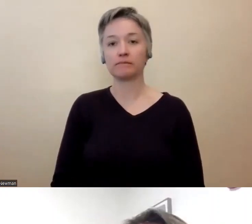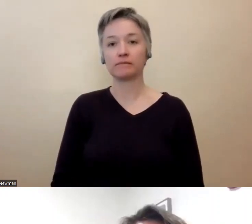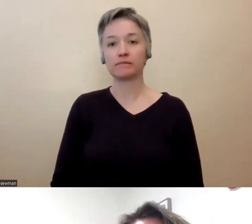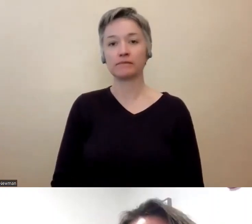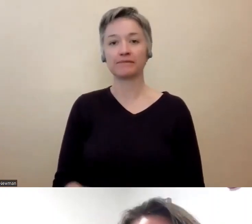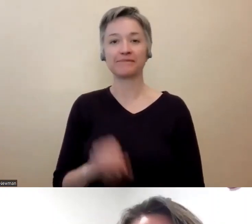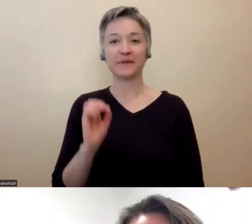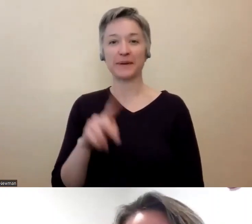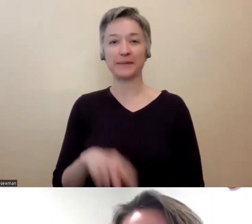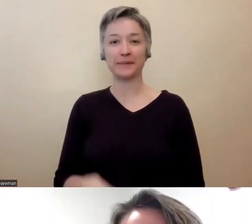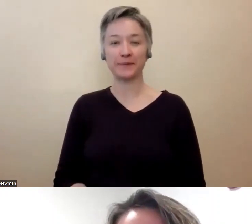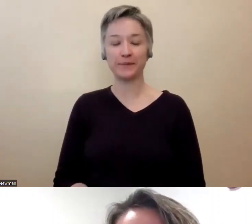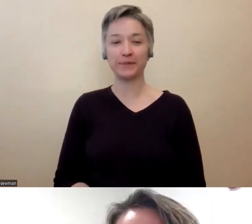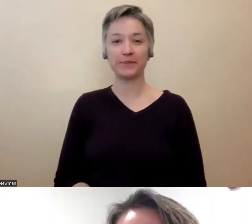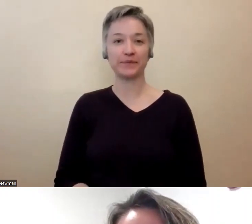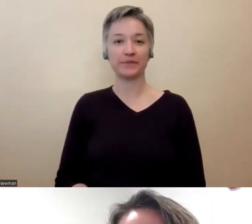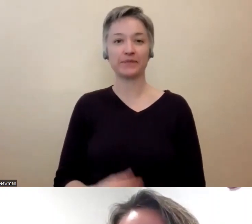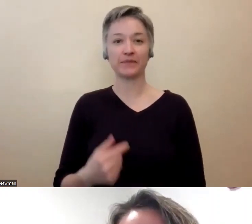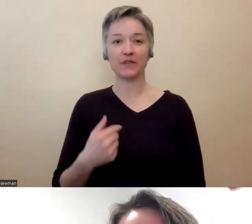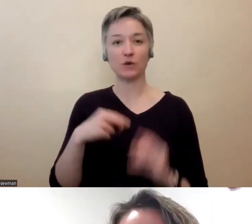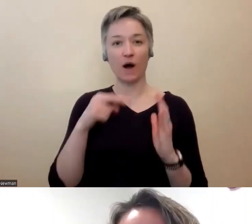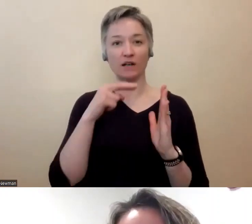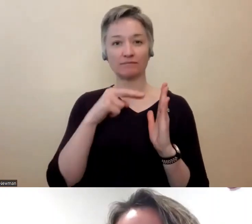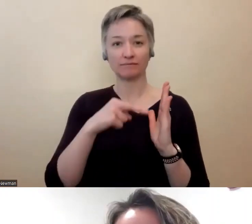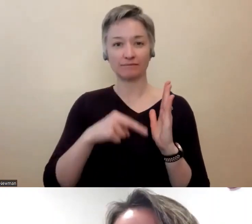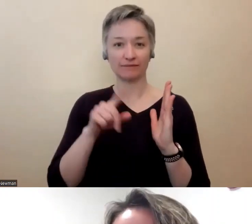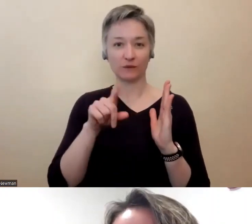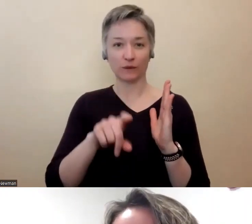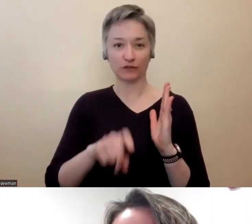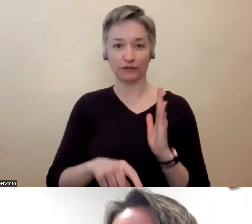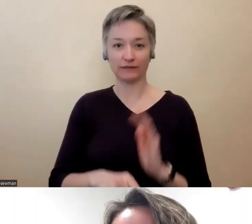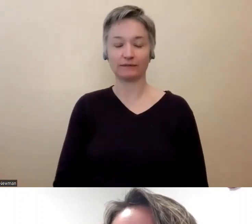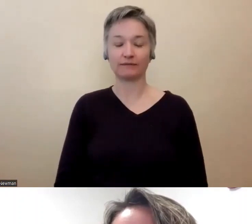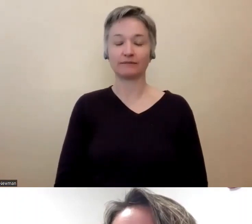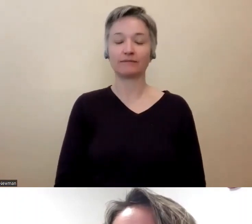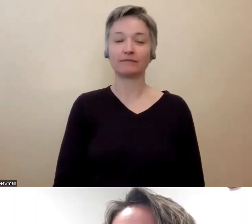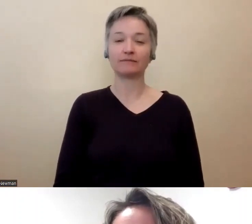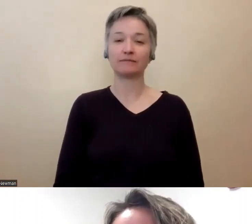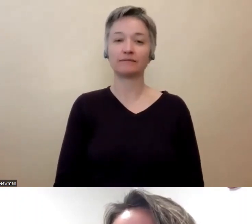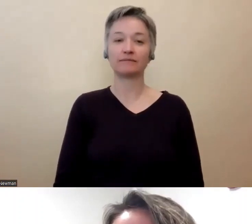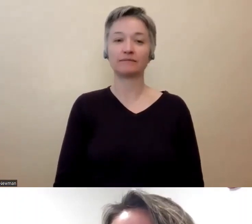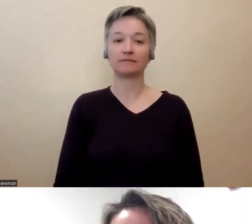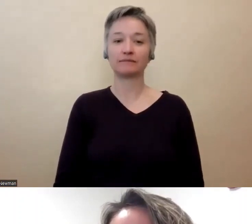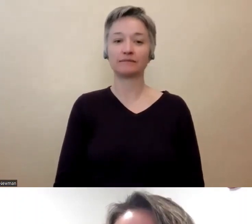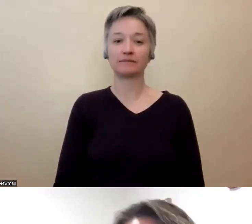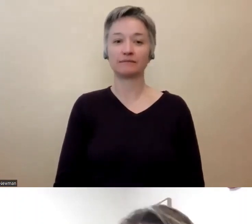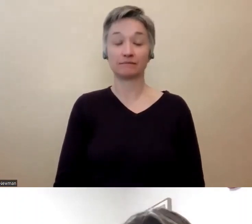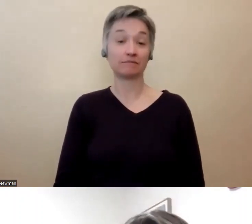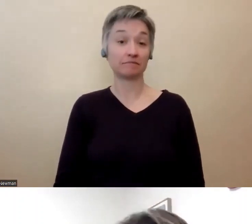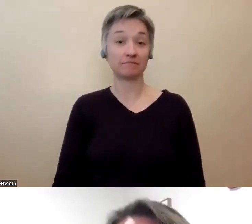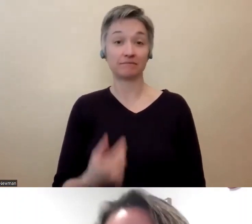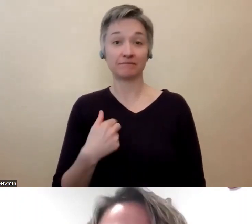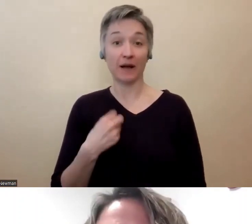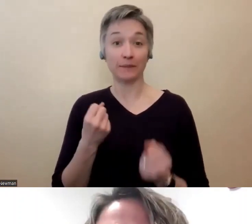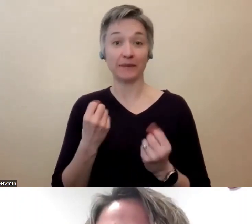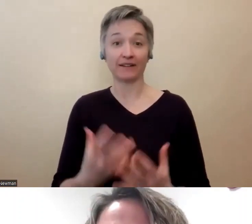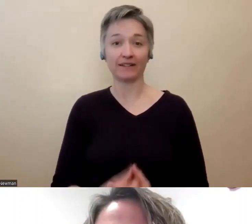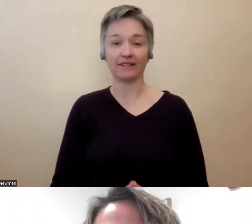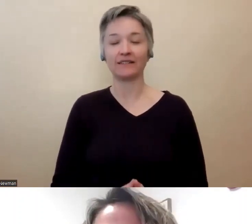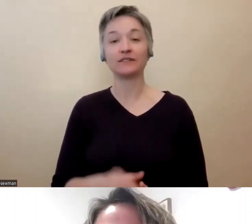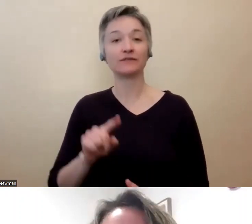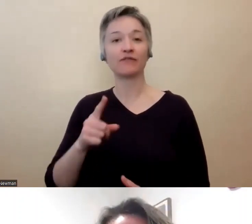All right, so I will go through these questions. We have quite a few of them. So our